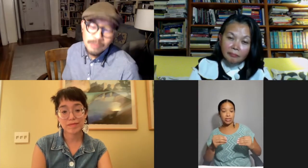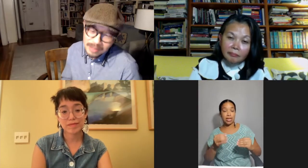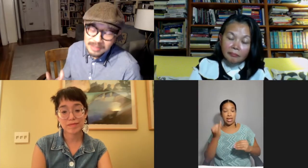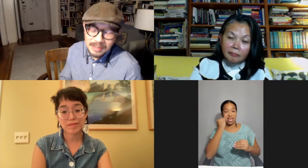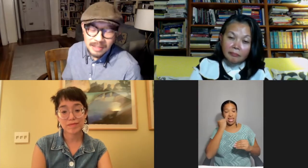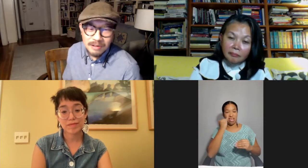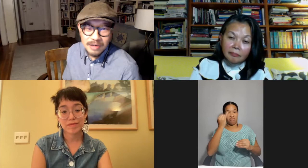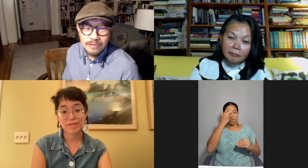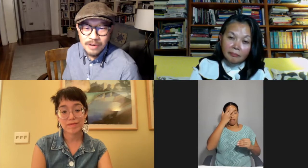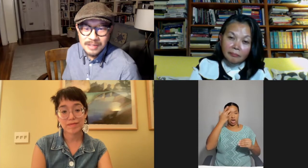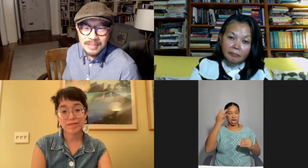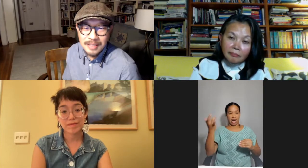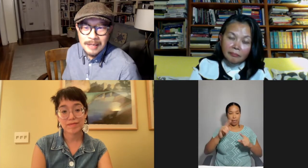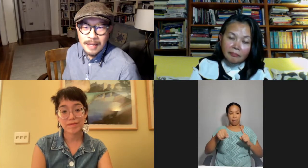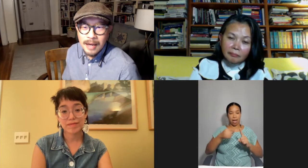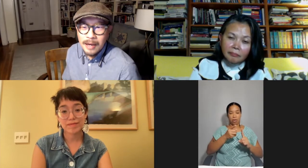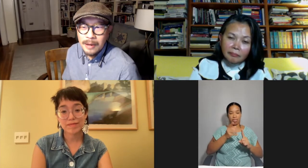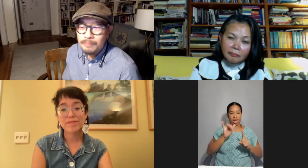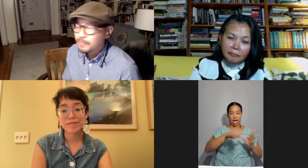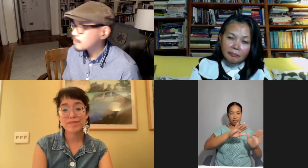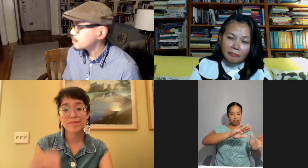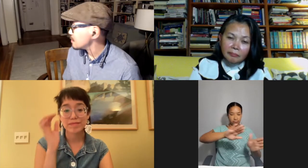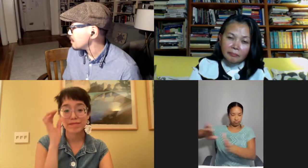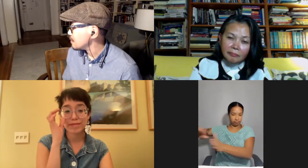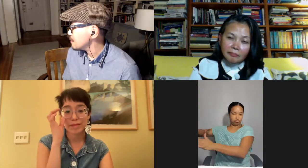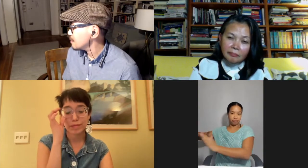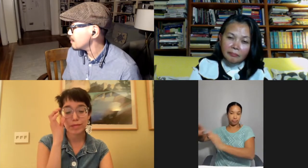just see what is clearly in front of us.